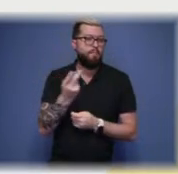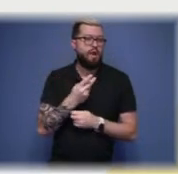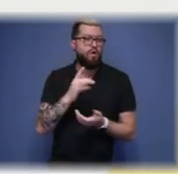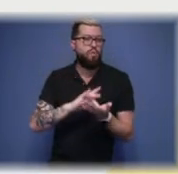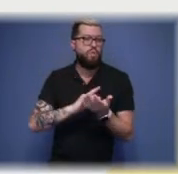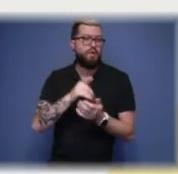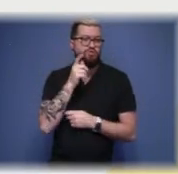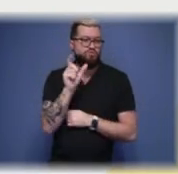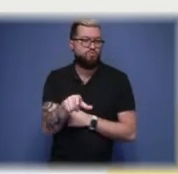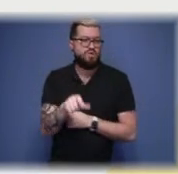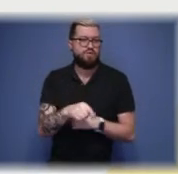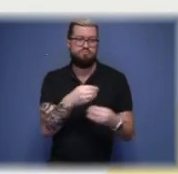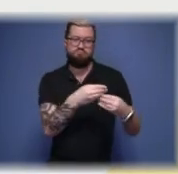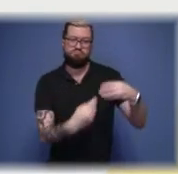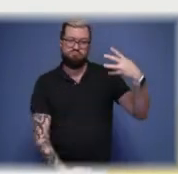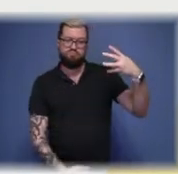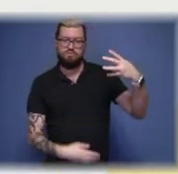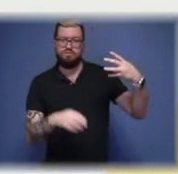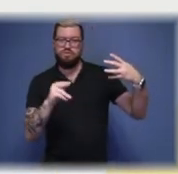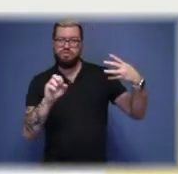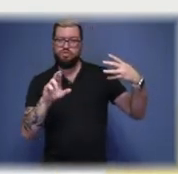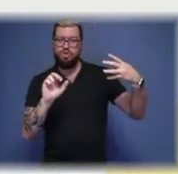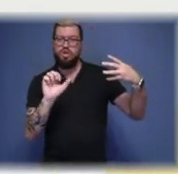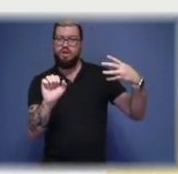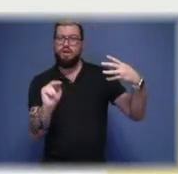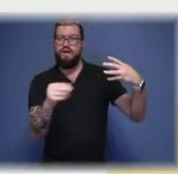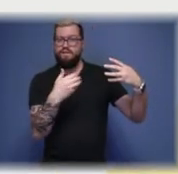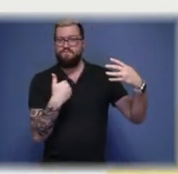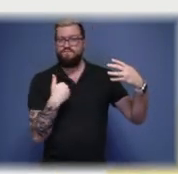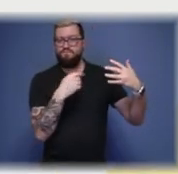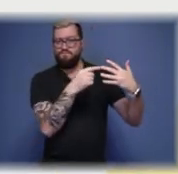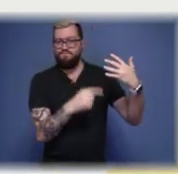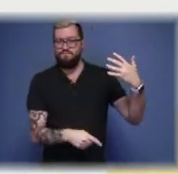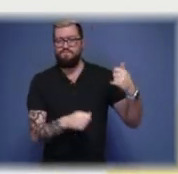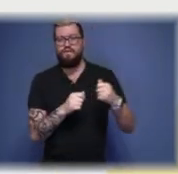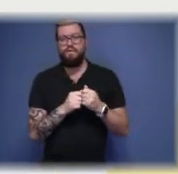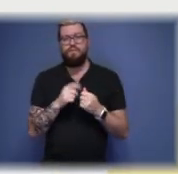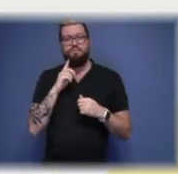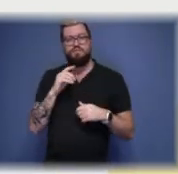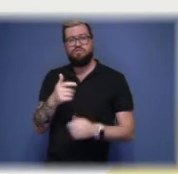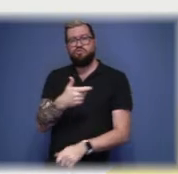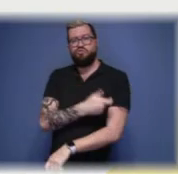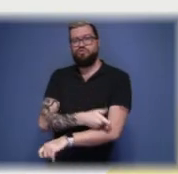at certain sites. Get Narcan, dispose of